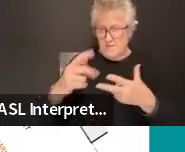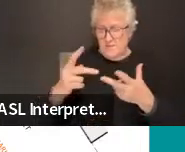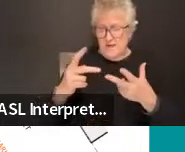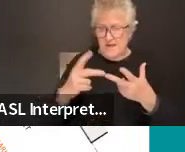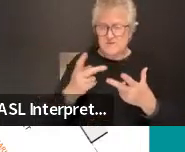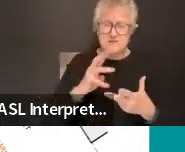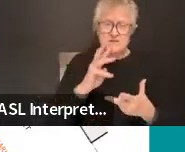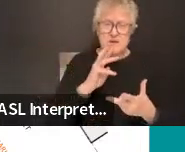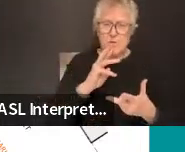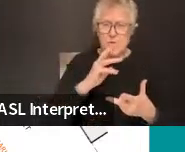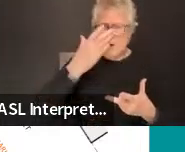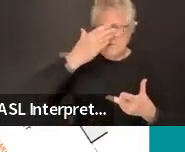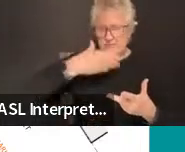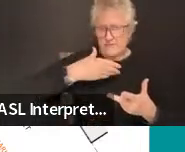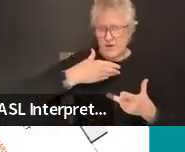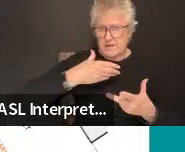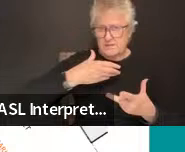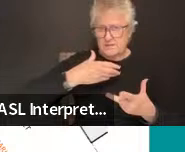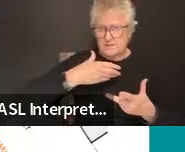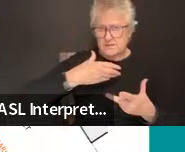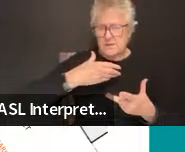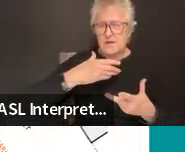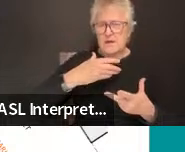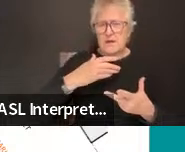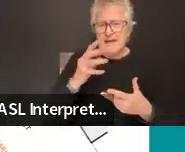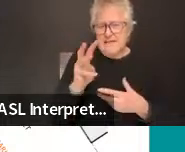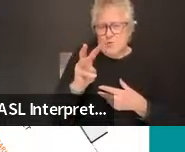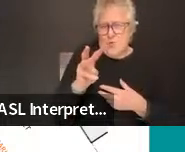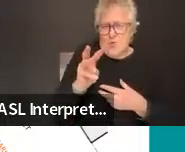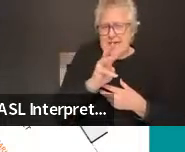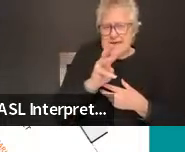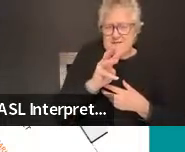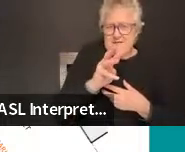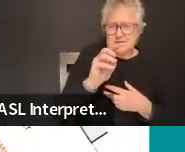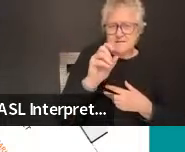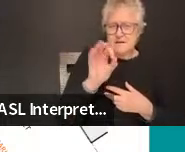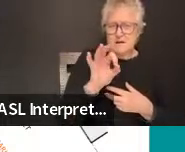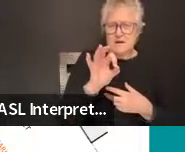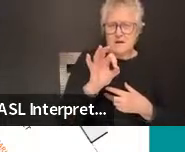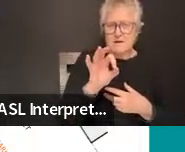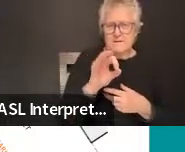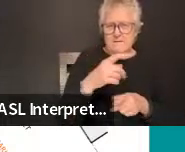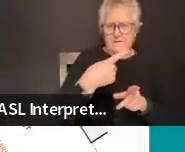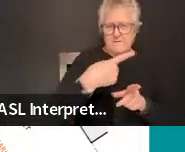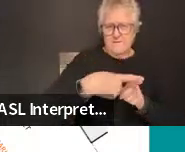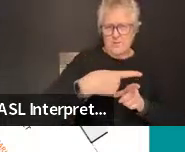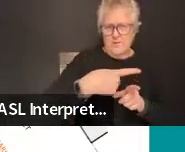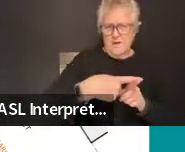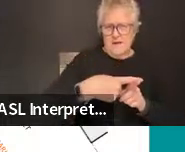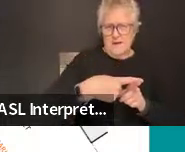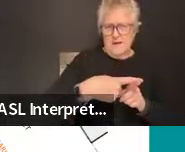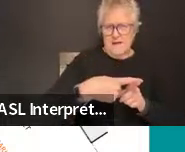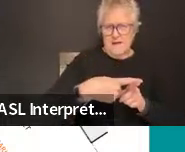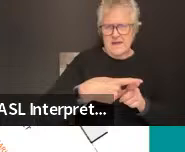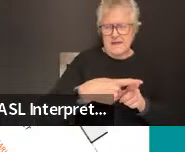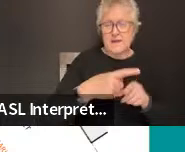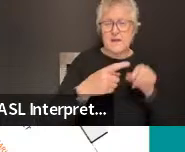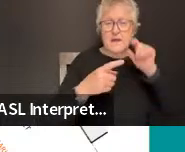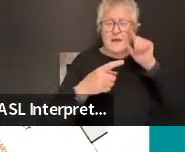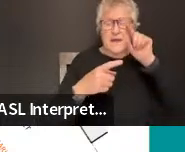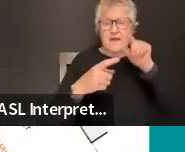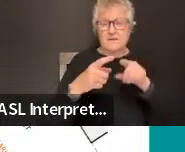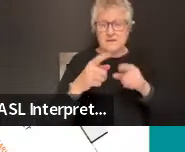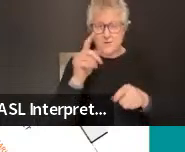studied is just west of the four-way intersection. So if you're looking at the screen now, it's at the very top